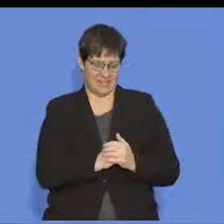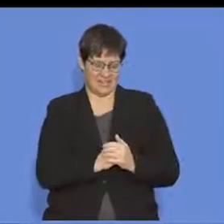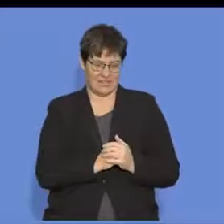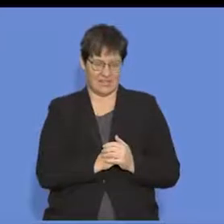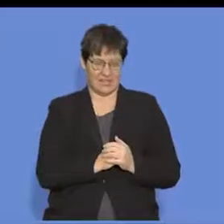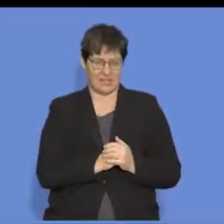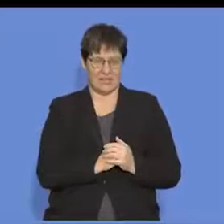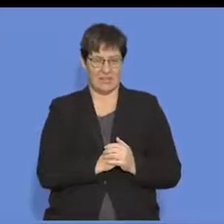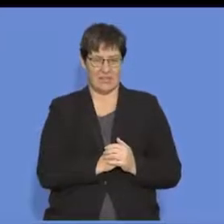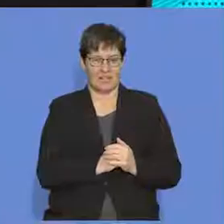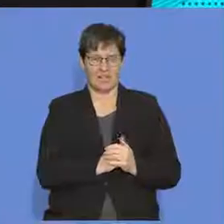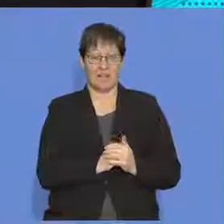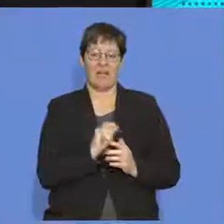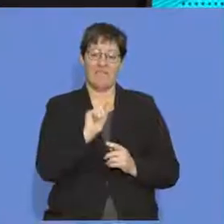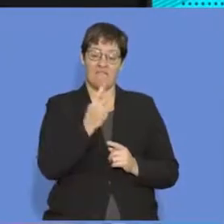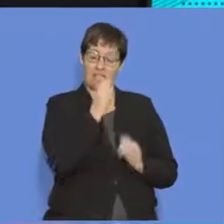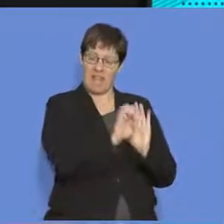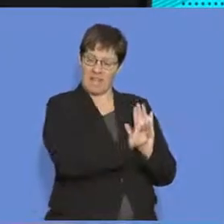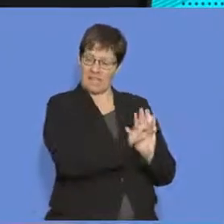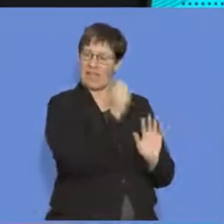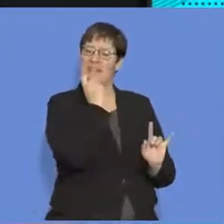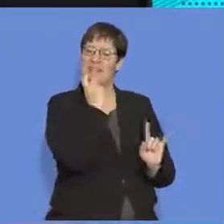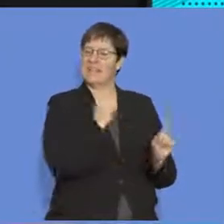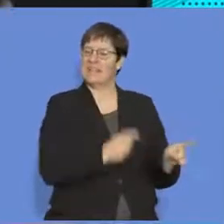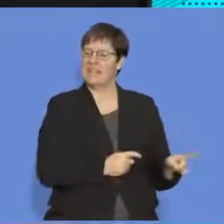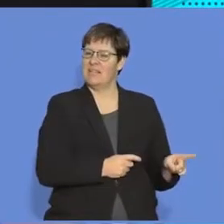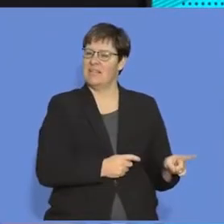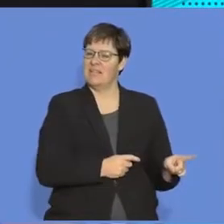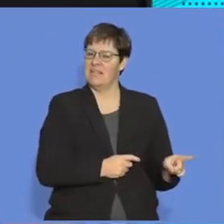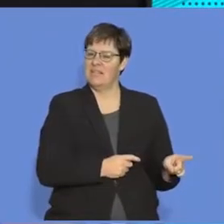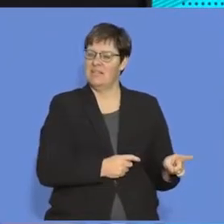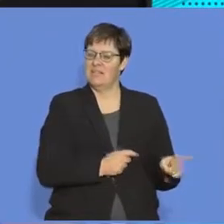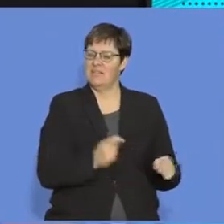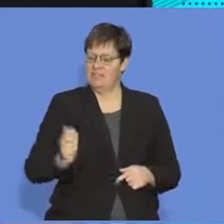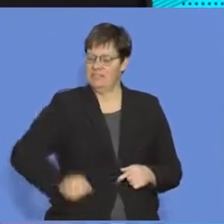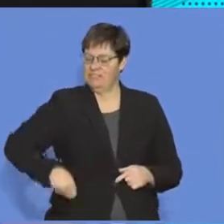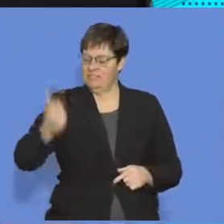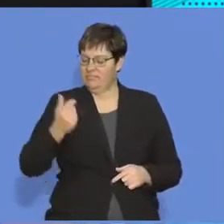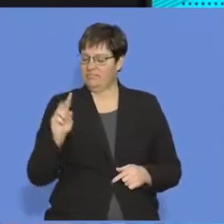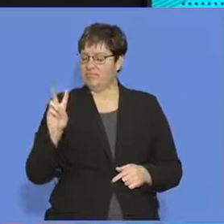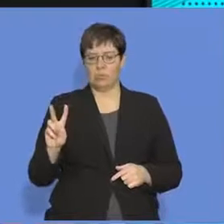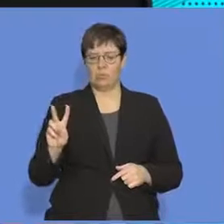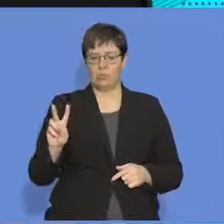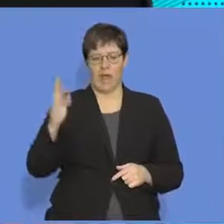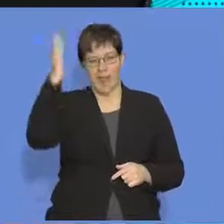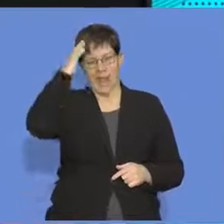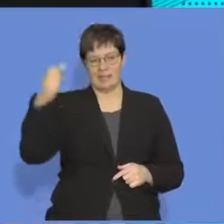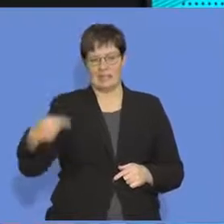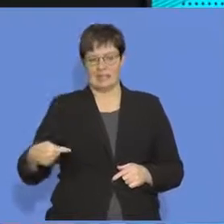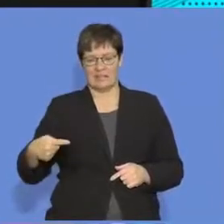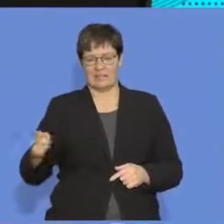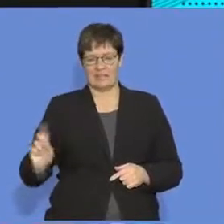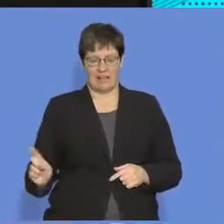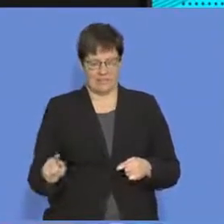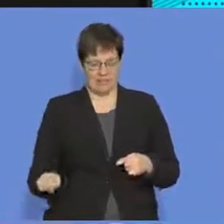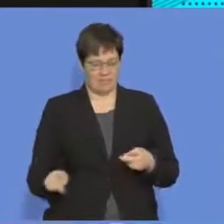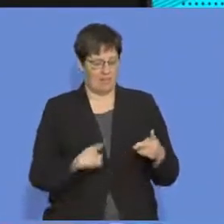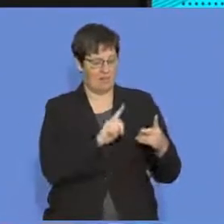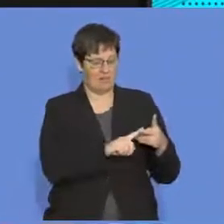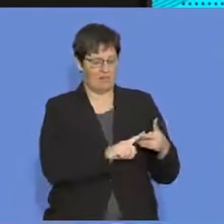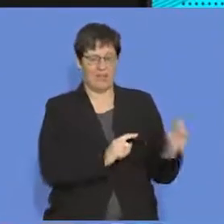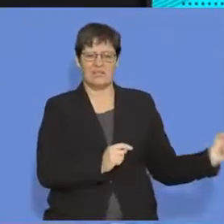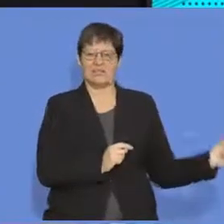it was easy in the first example because for a coin, we only had 2 possible outcomes, and for a die, 6. So we can